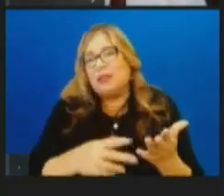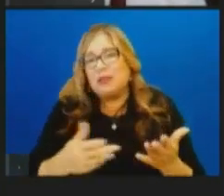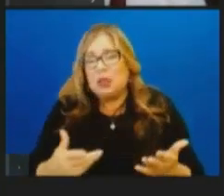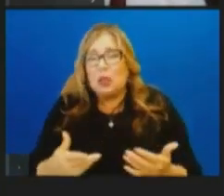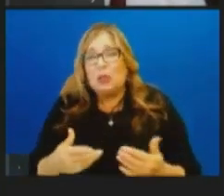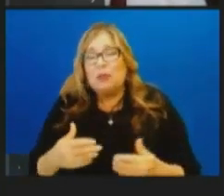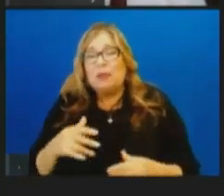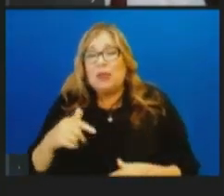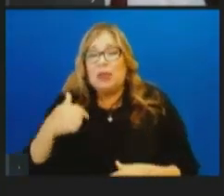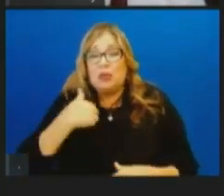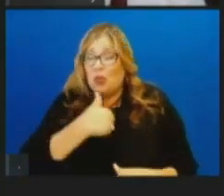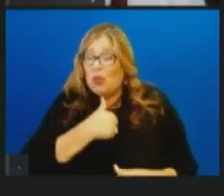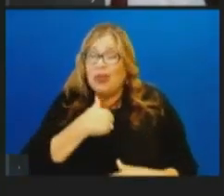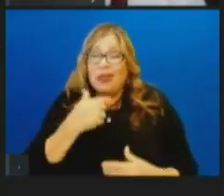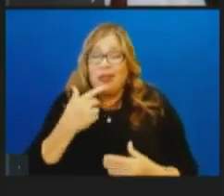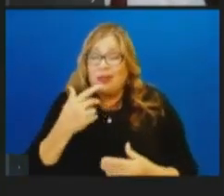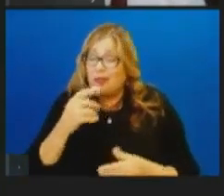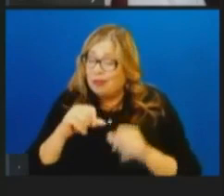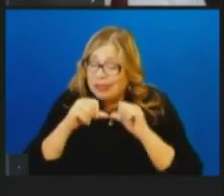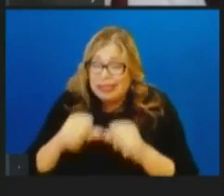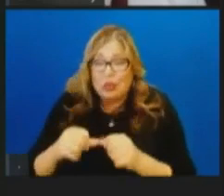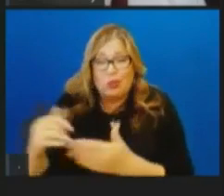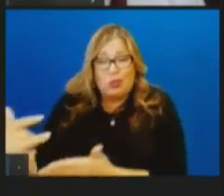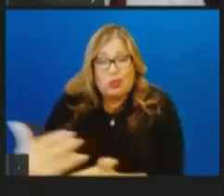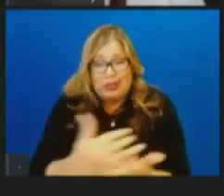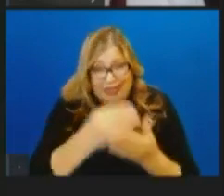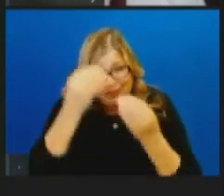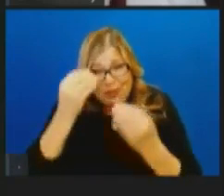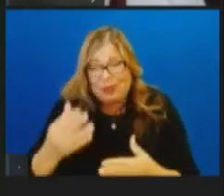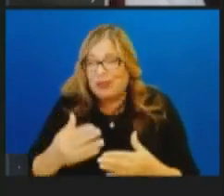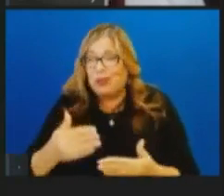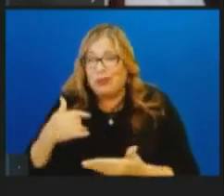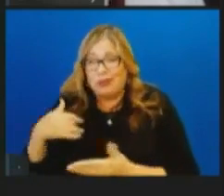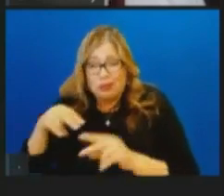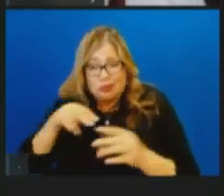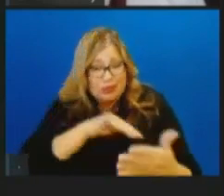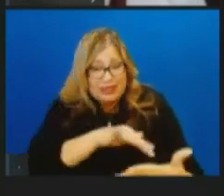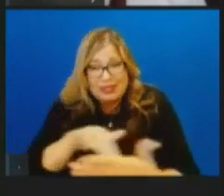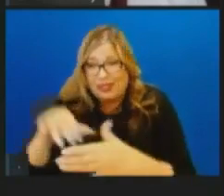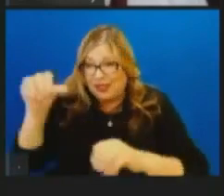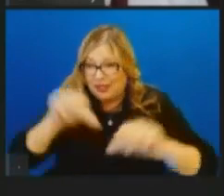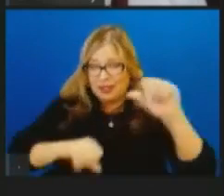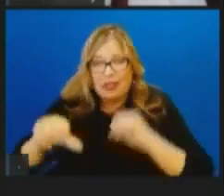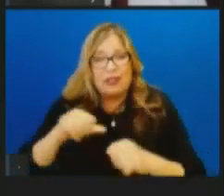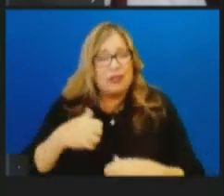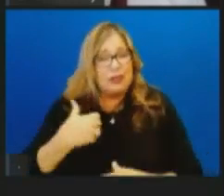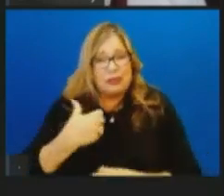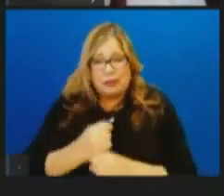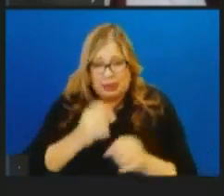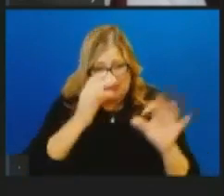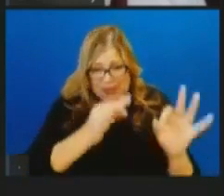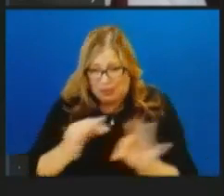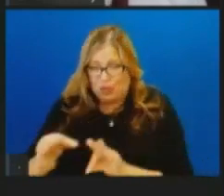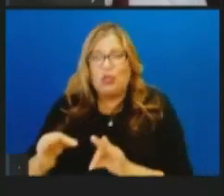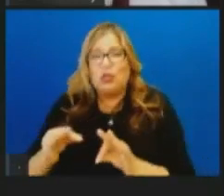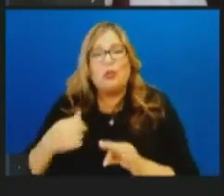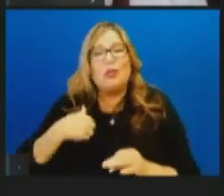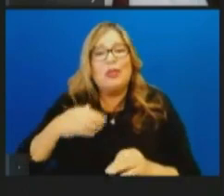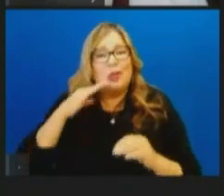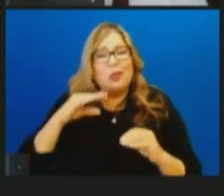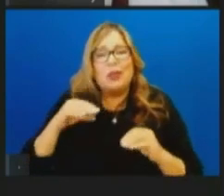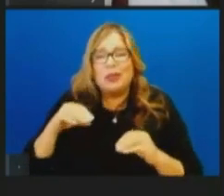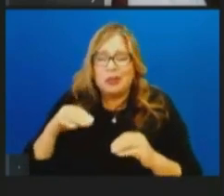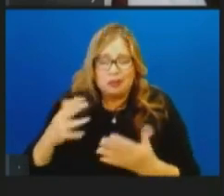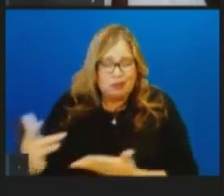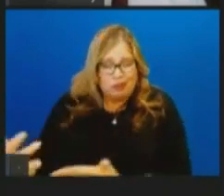end up. We will continue to move according to the science, according to the information we have, to ensure that Californians are doing